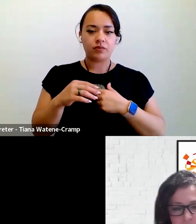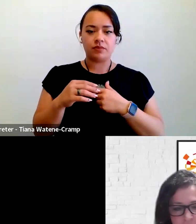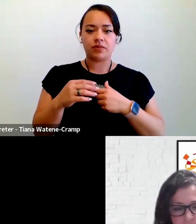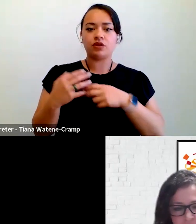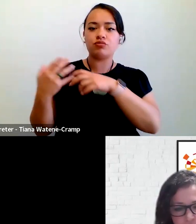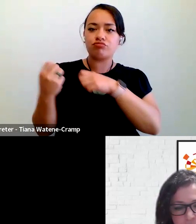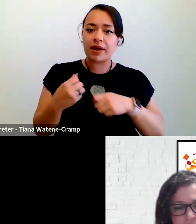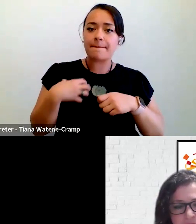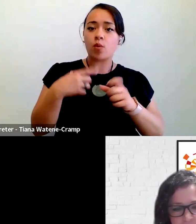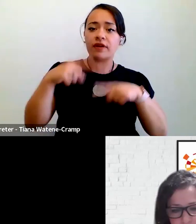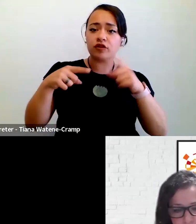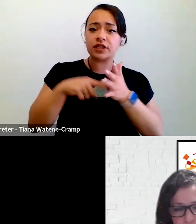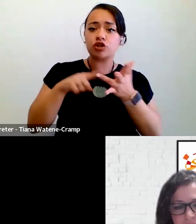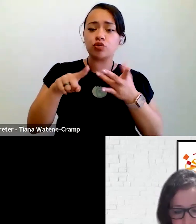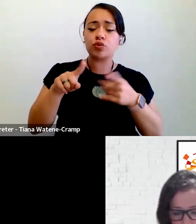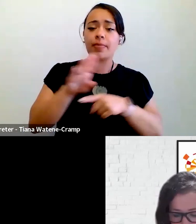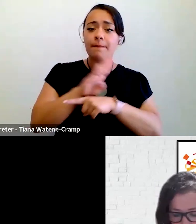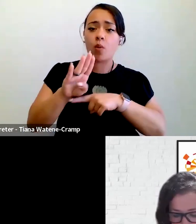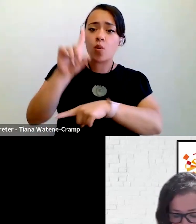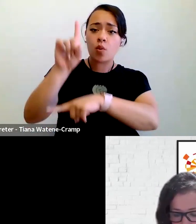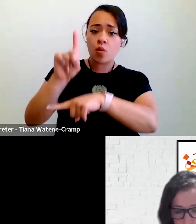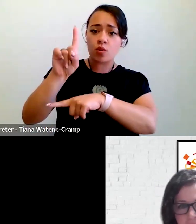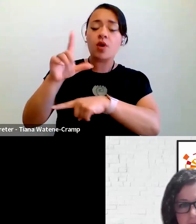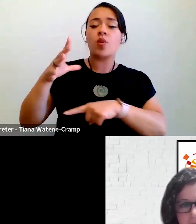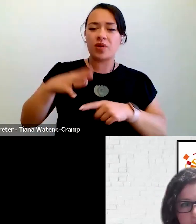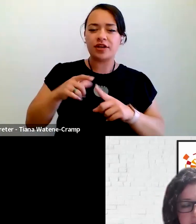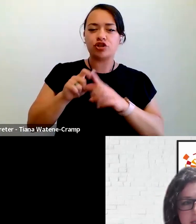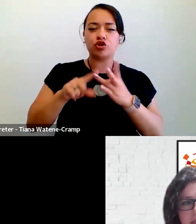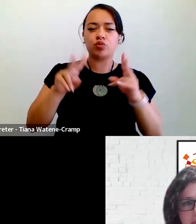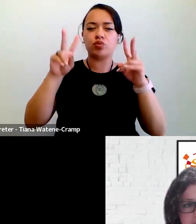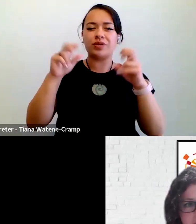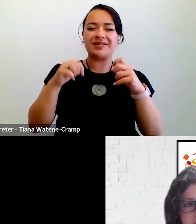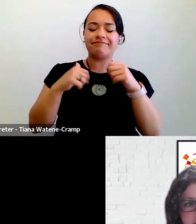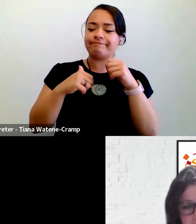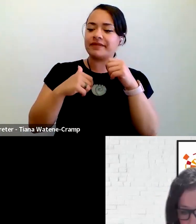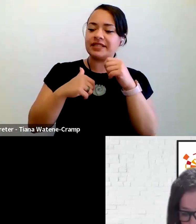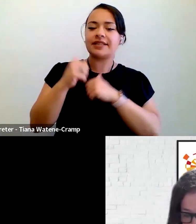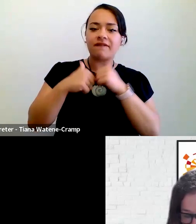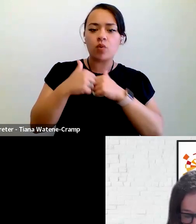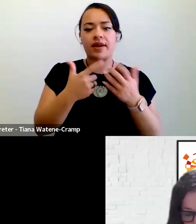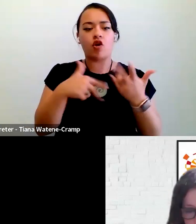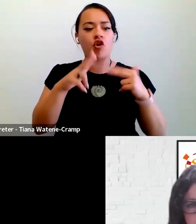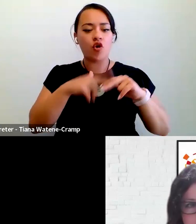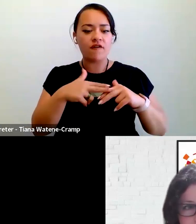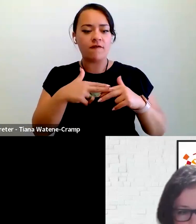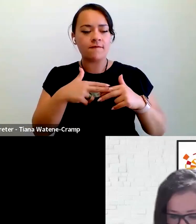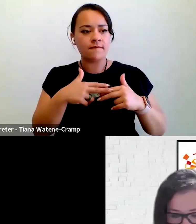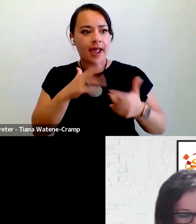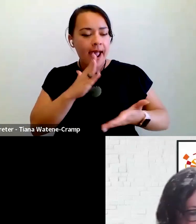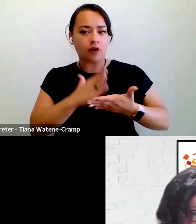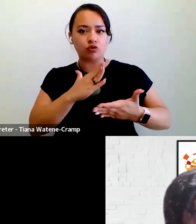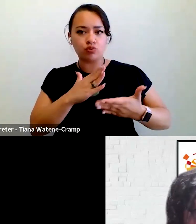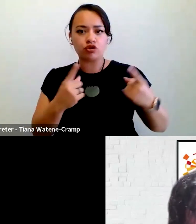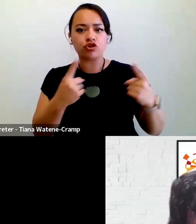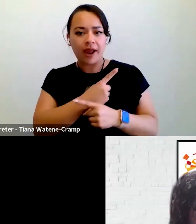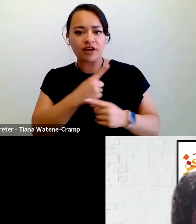board, then we also need to do that scaffolding of bringing in policies and procedures and actual structural changes as